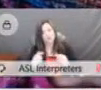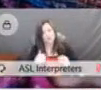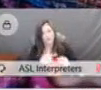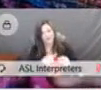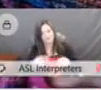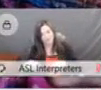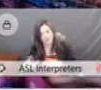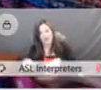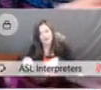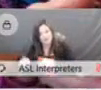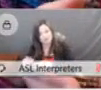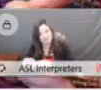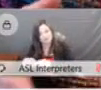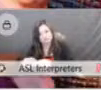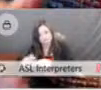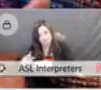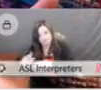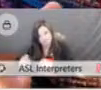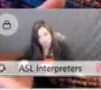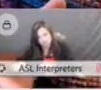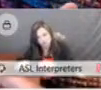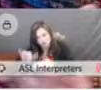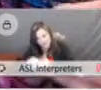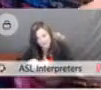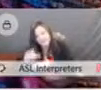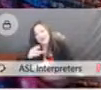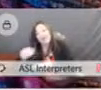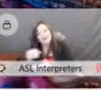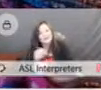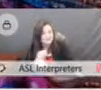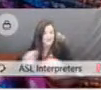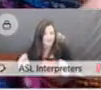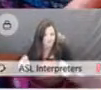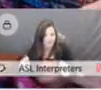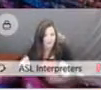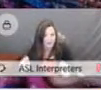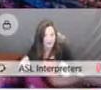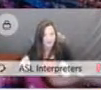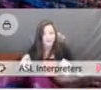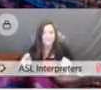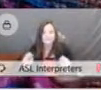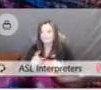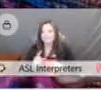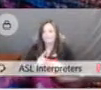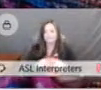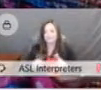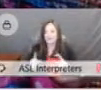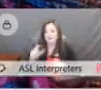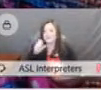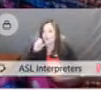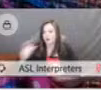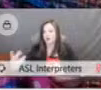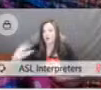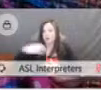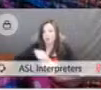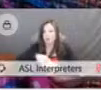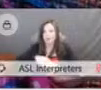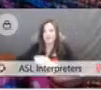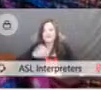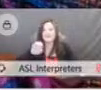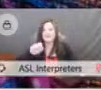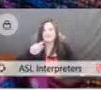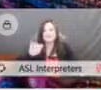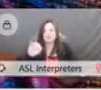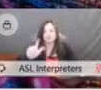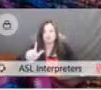to do that and to do so safely. So, but they have not been included as an essential worker.